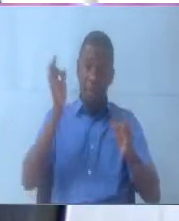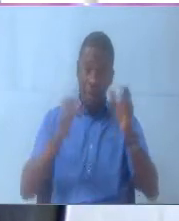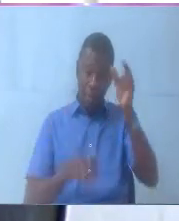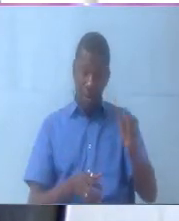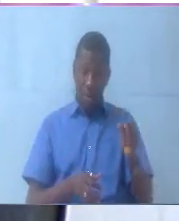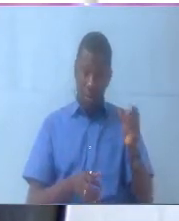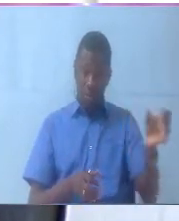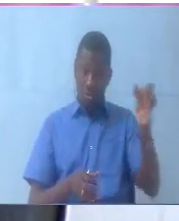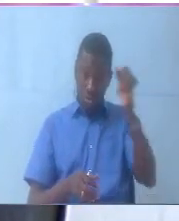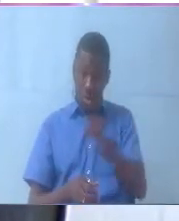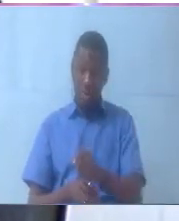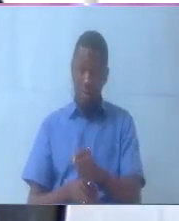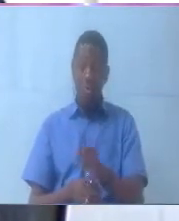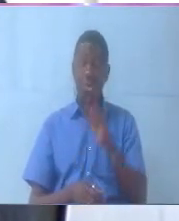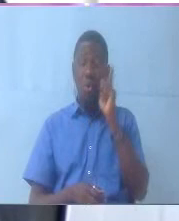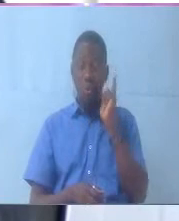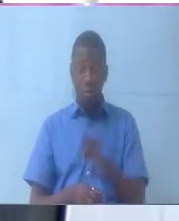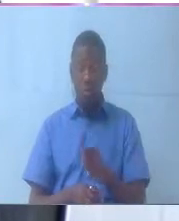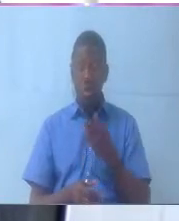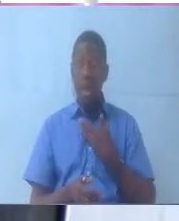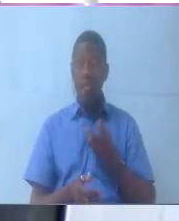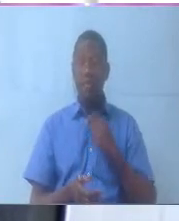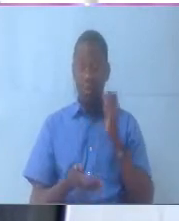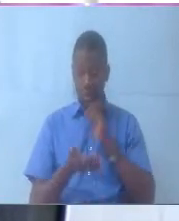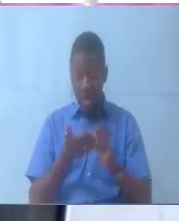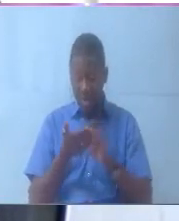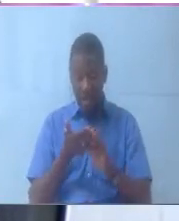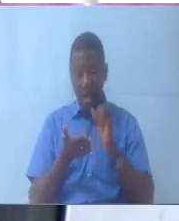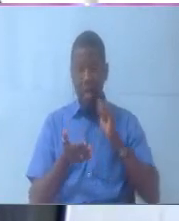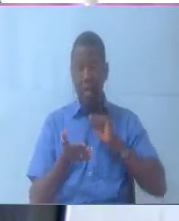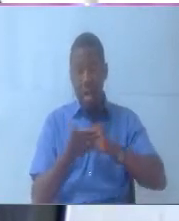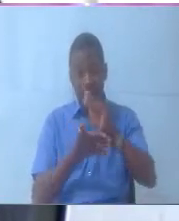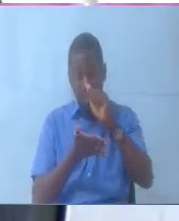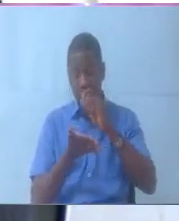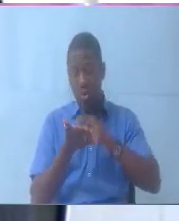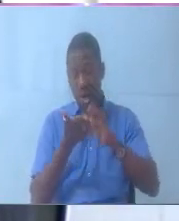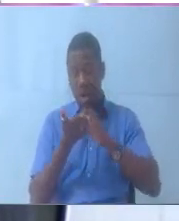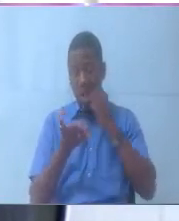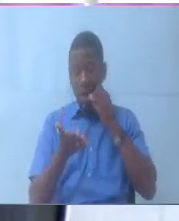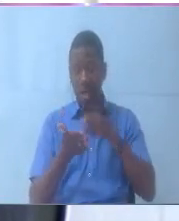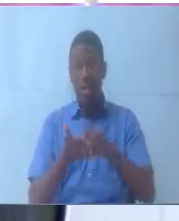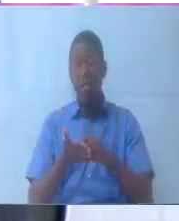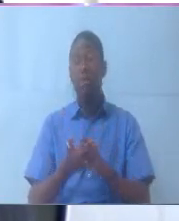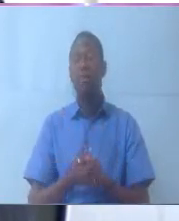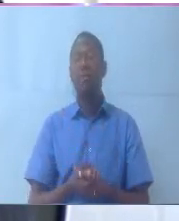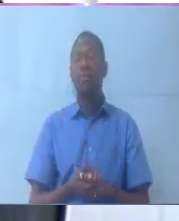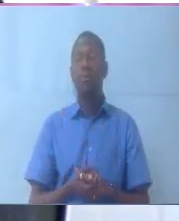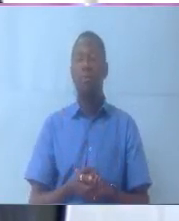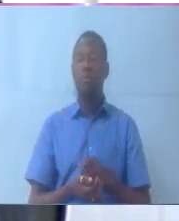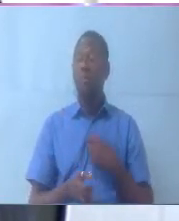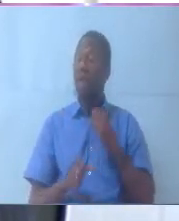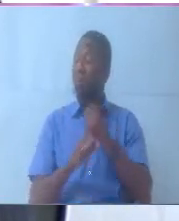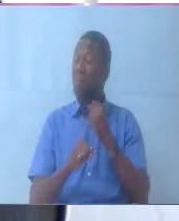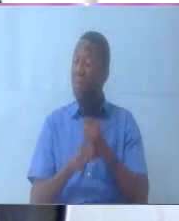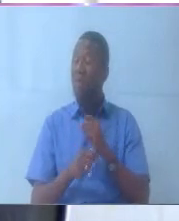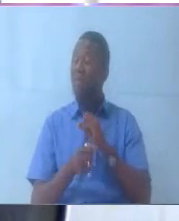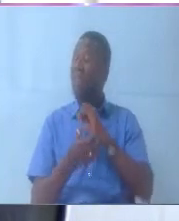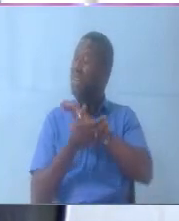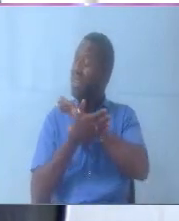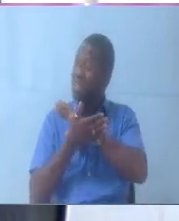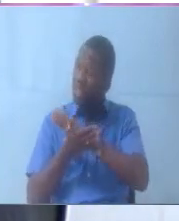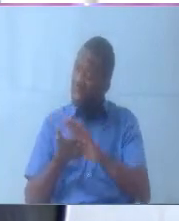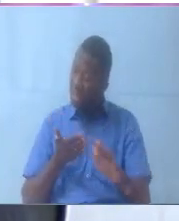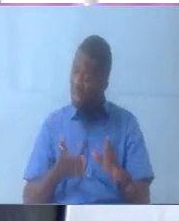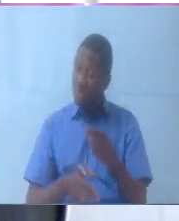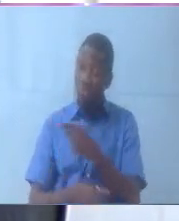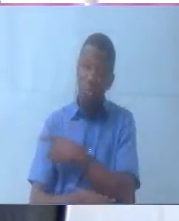nyin tamandi you have to make that application. alio alinyand albe o safero le kela. I made it very clear to them Nga sene yandi ma lew